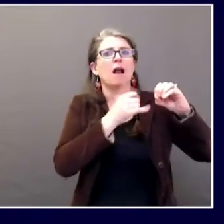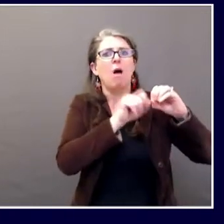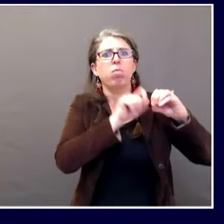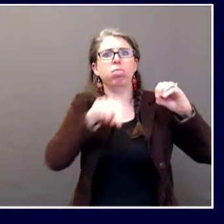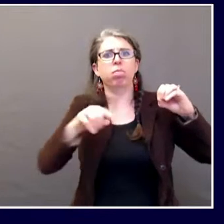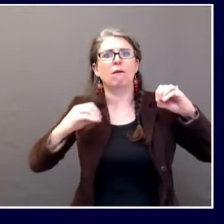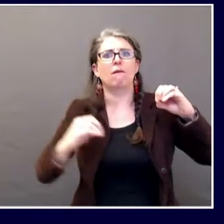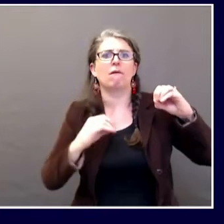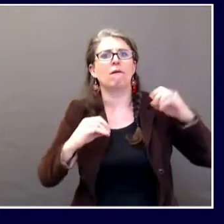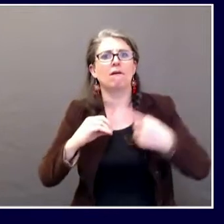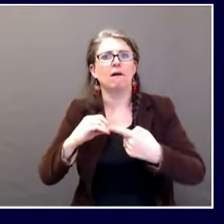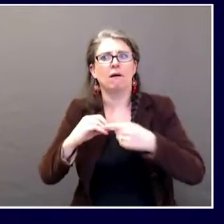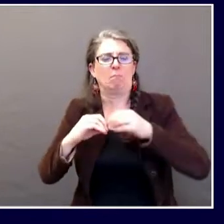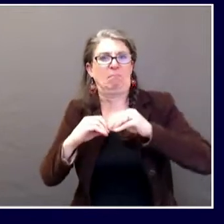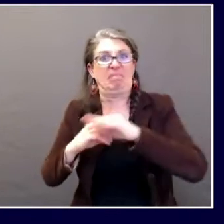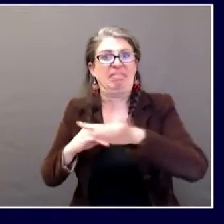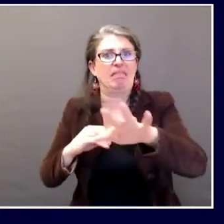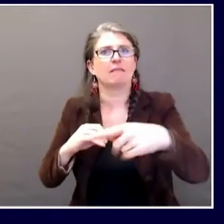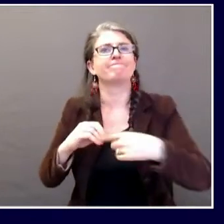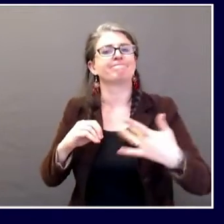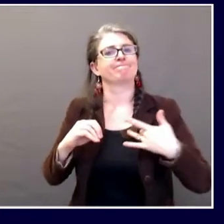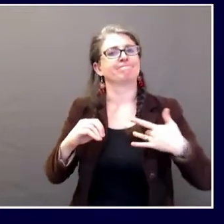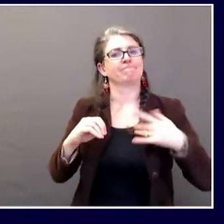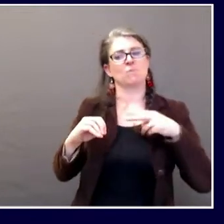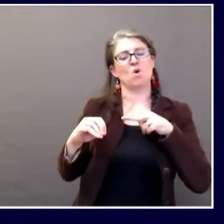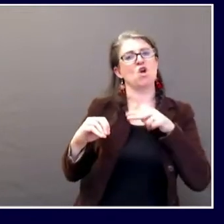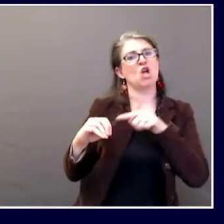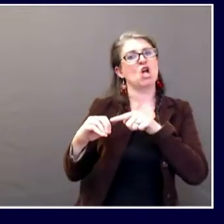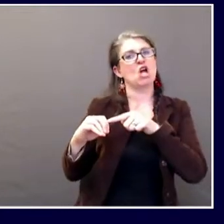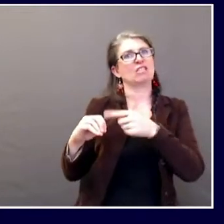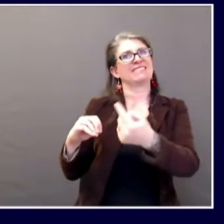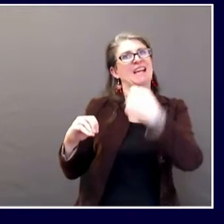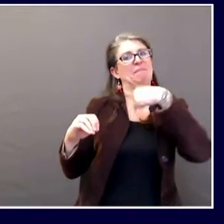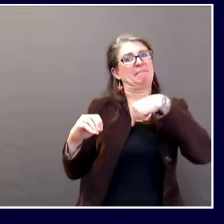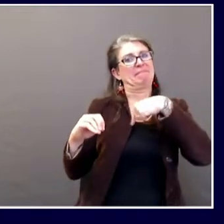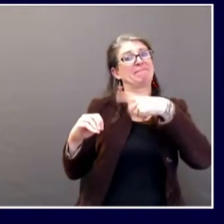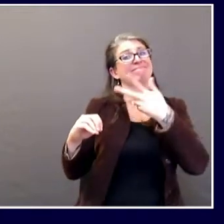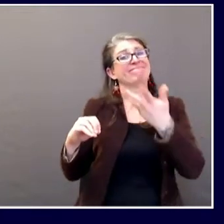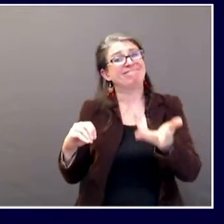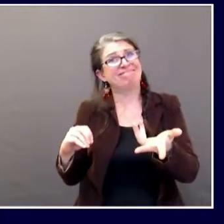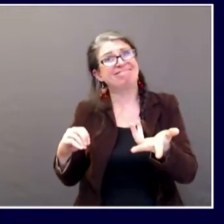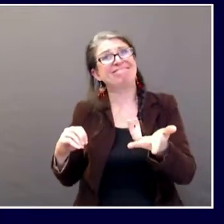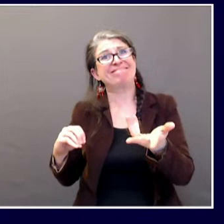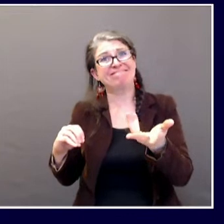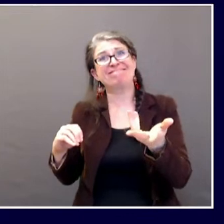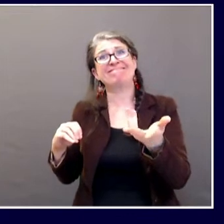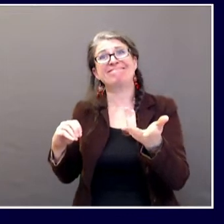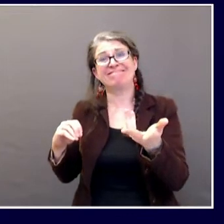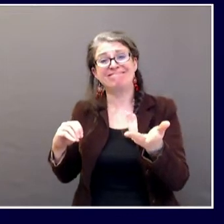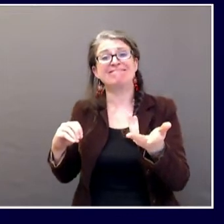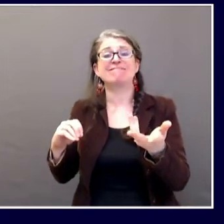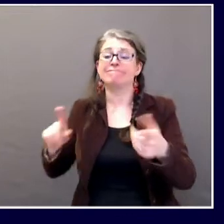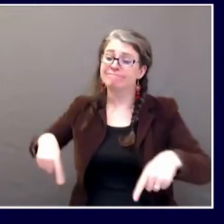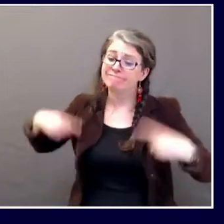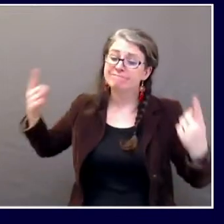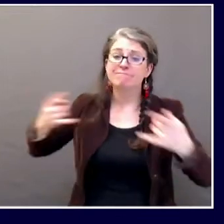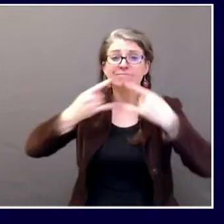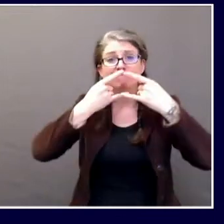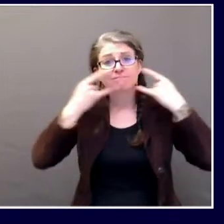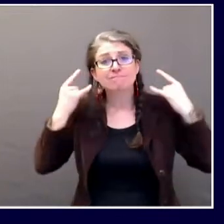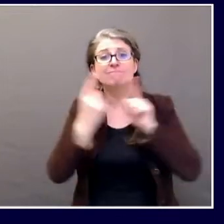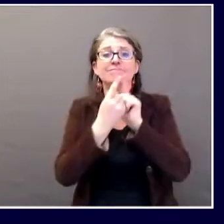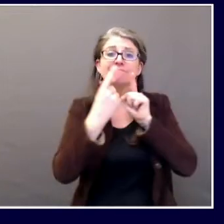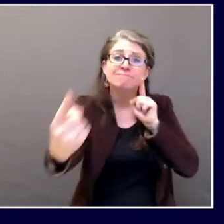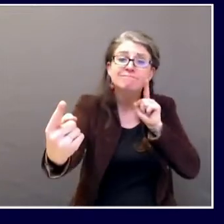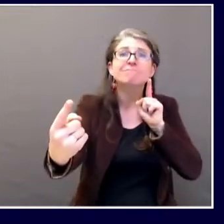not the time for us to let our guards down. We simultaneously are working to get as many vaccines into as many arms as in Maine as